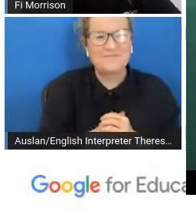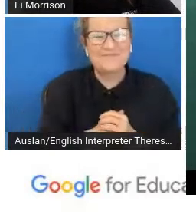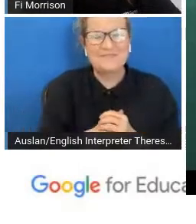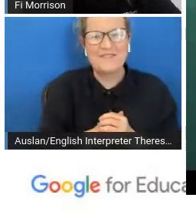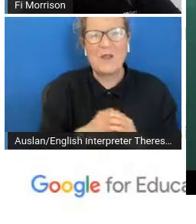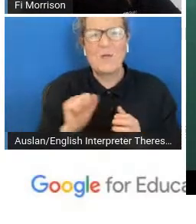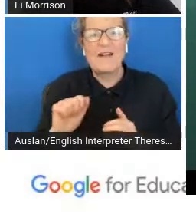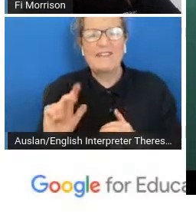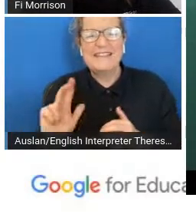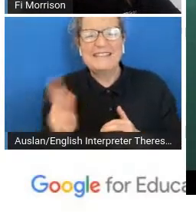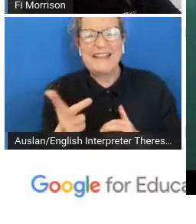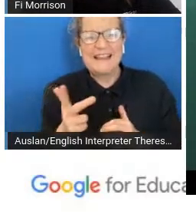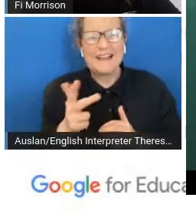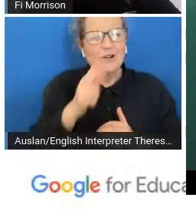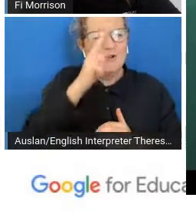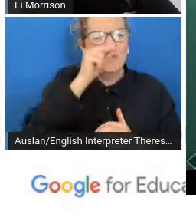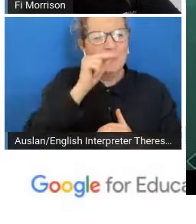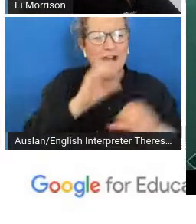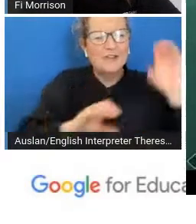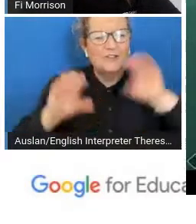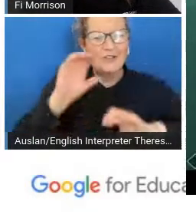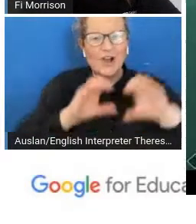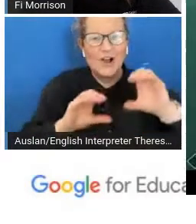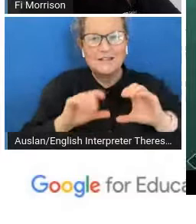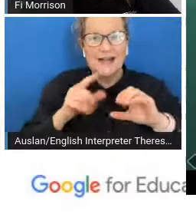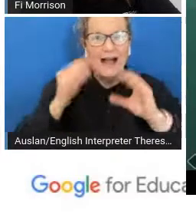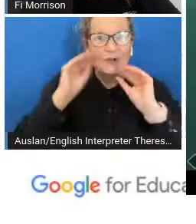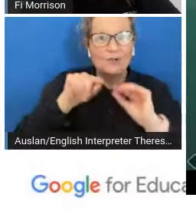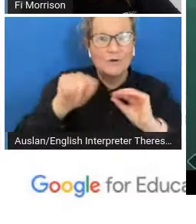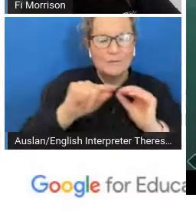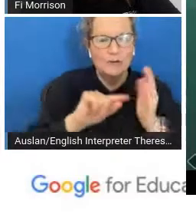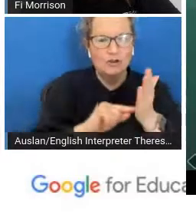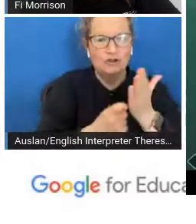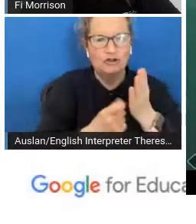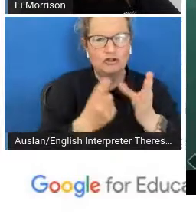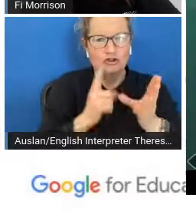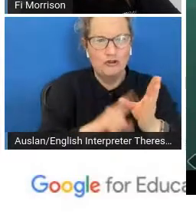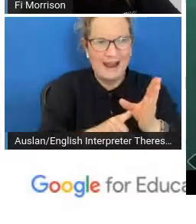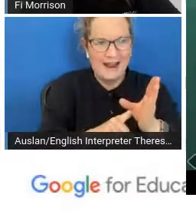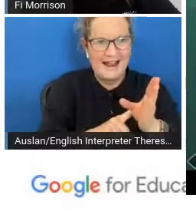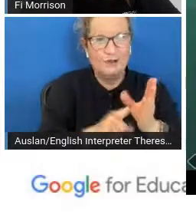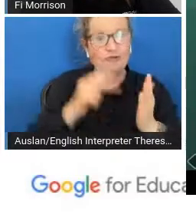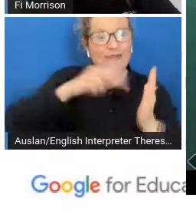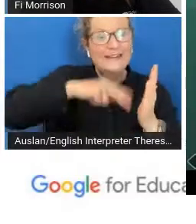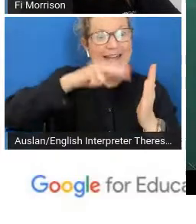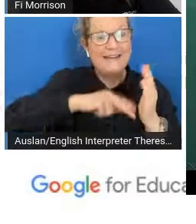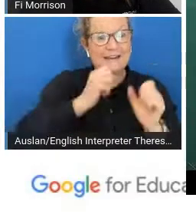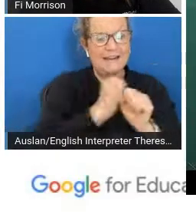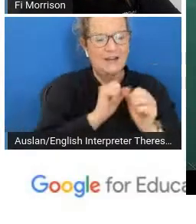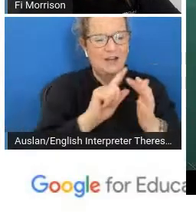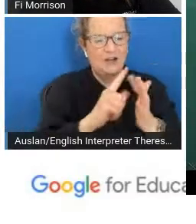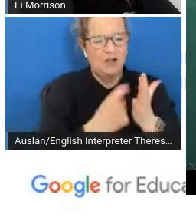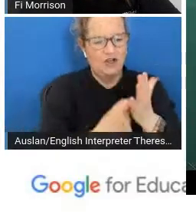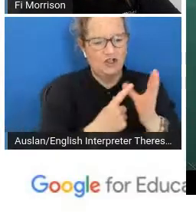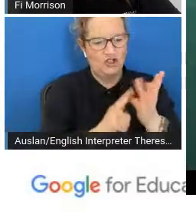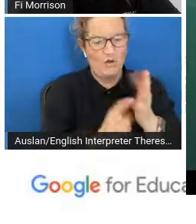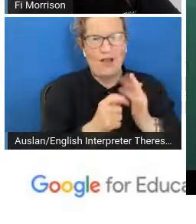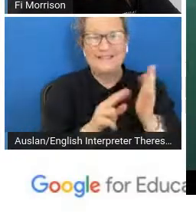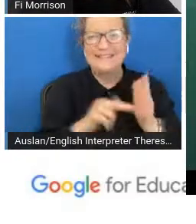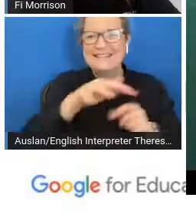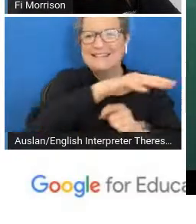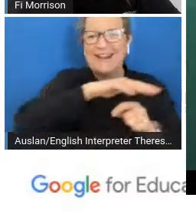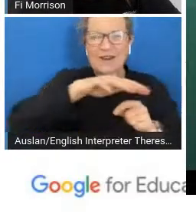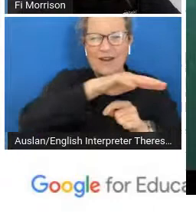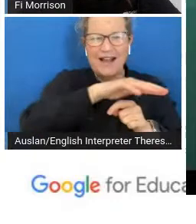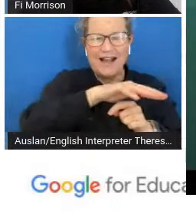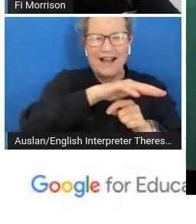young Trey, and Trey's one of the kids that I taught how to read, and he's from Geraldton community. He's a place called Penawanaka, and no, it's not like Willy